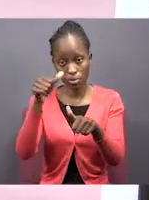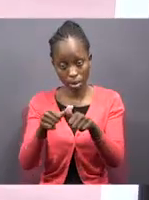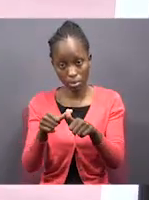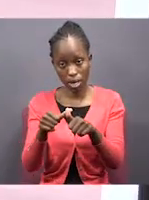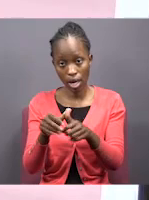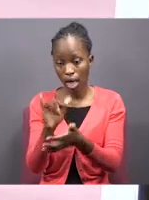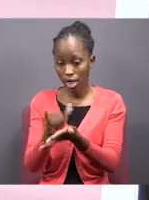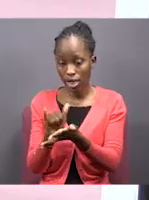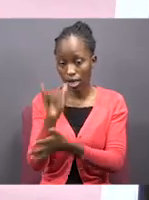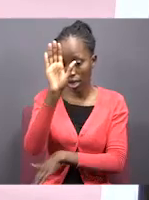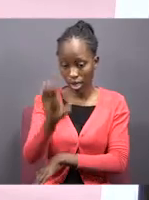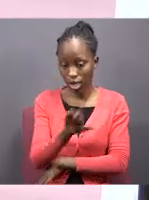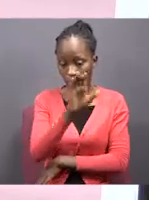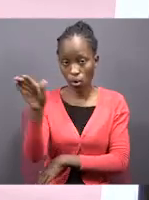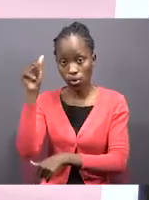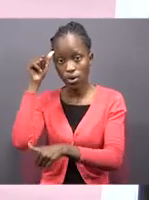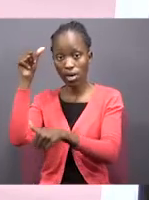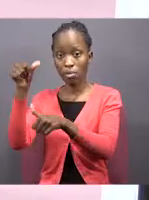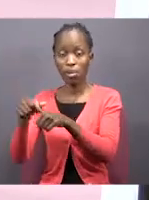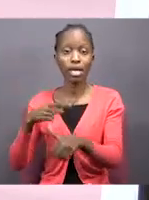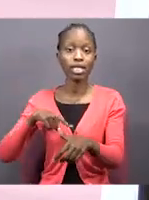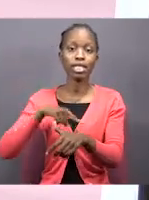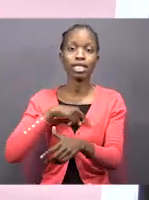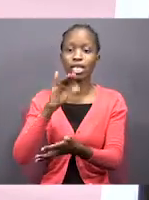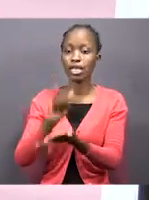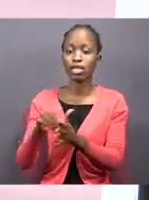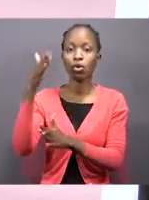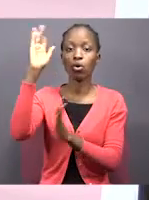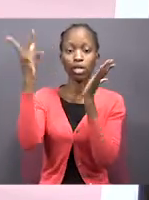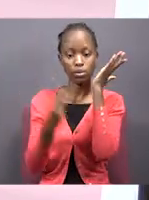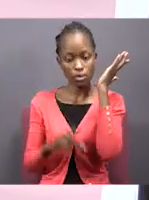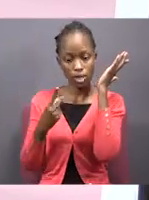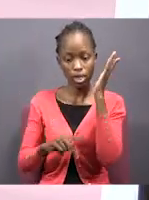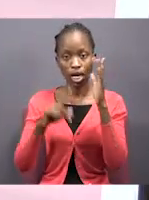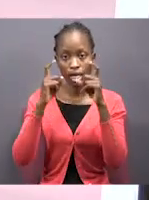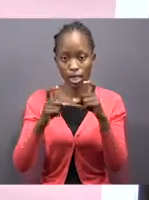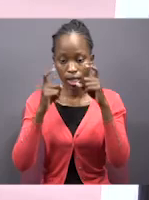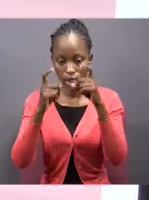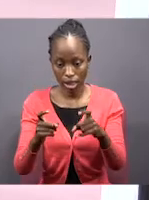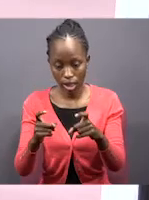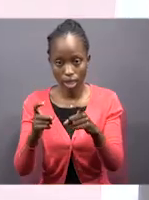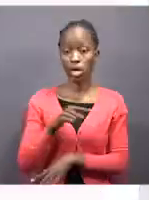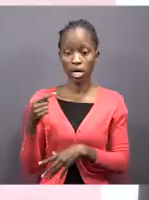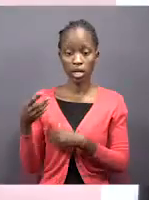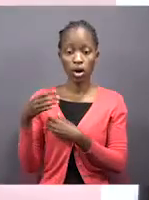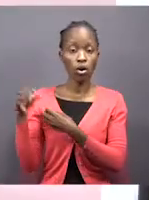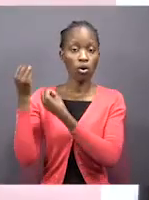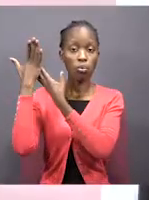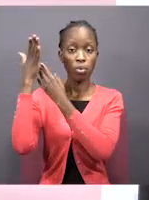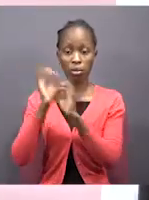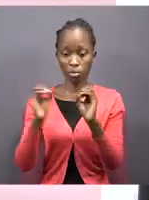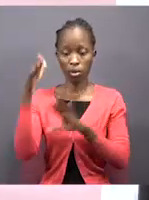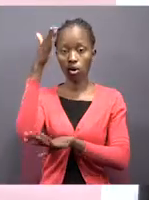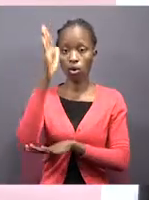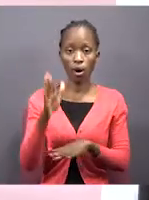That the cross reminds us that God punishes the sin of disobedience. But